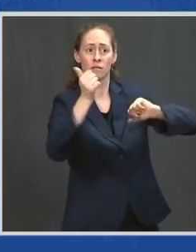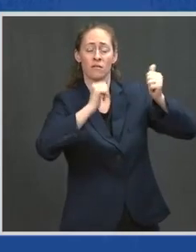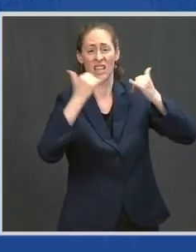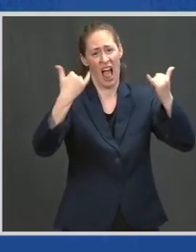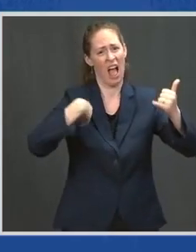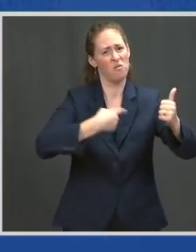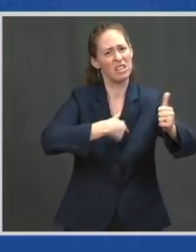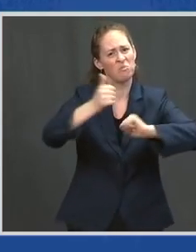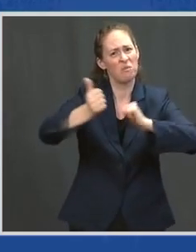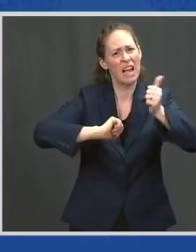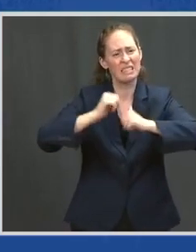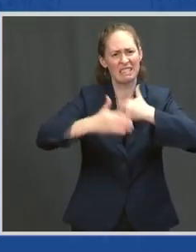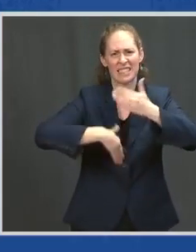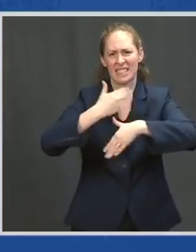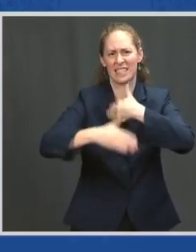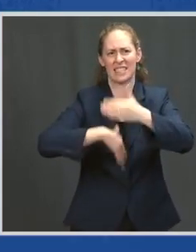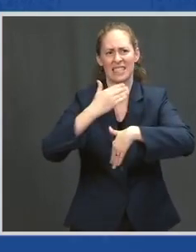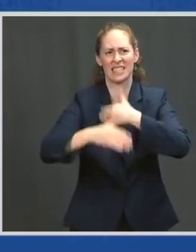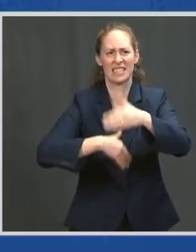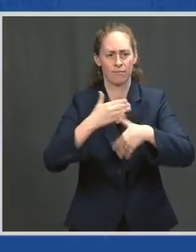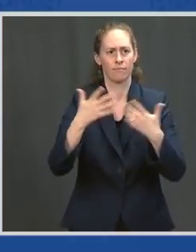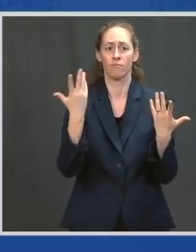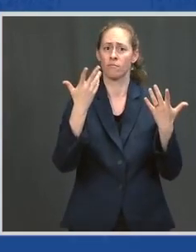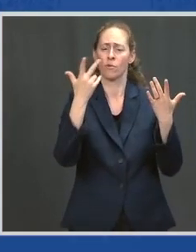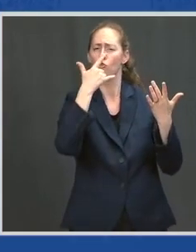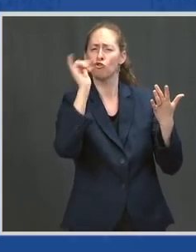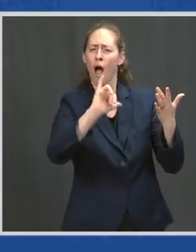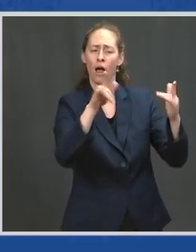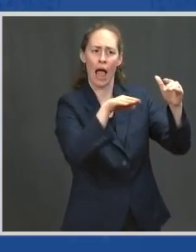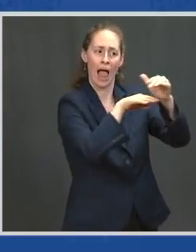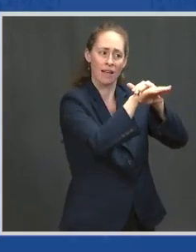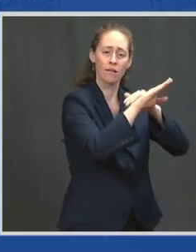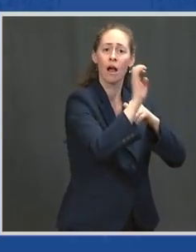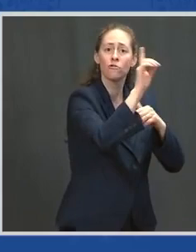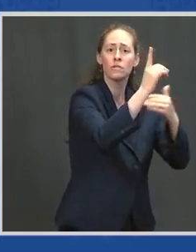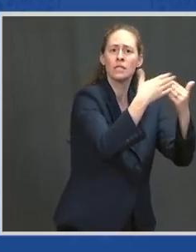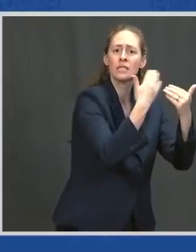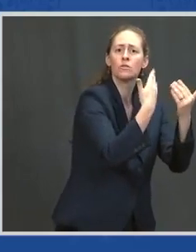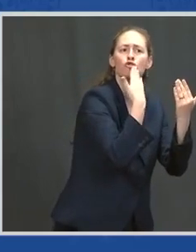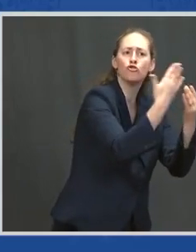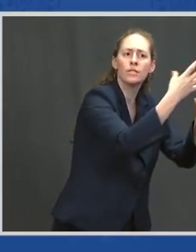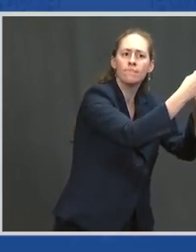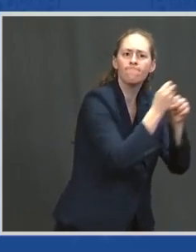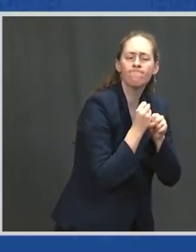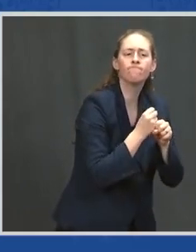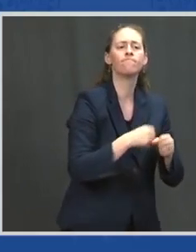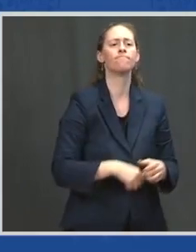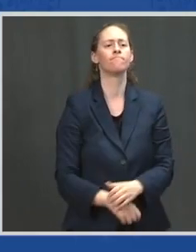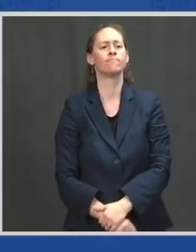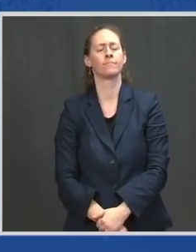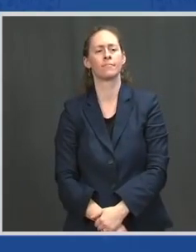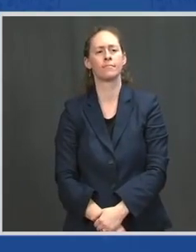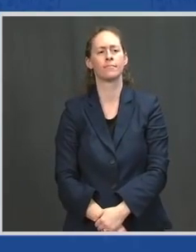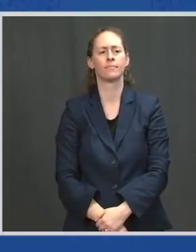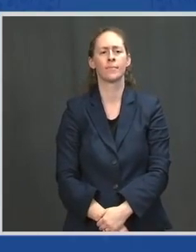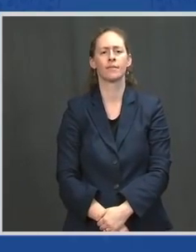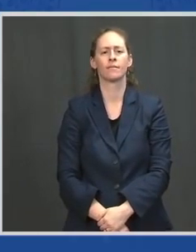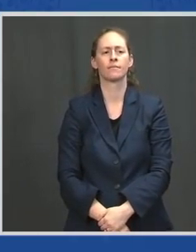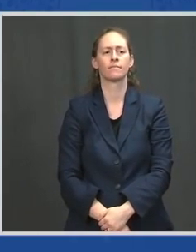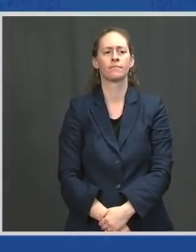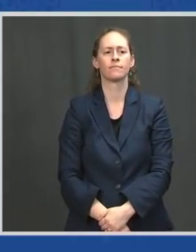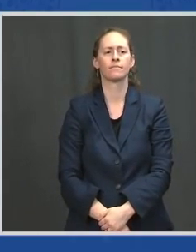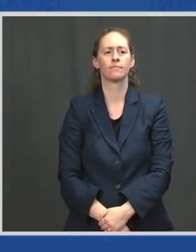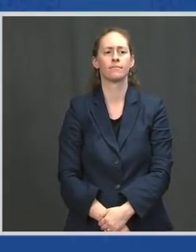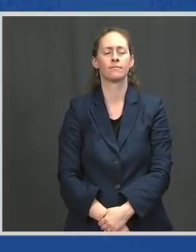access to good education, as you all know. When America made 12 years of public education universal in America in